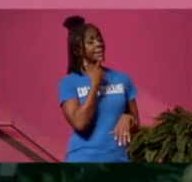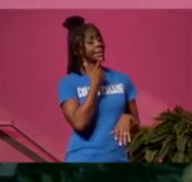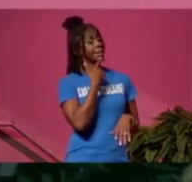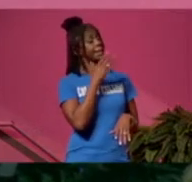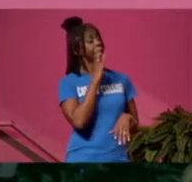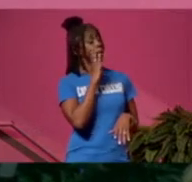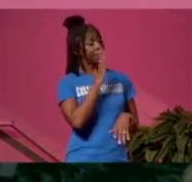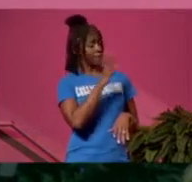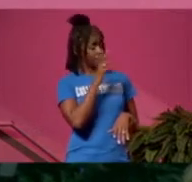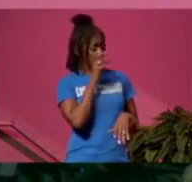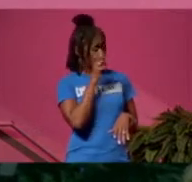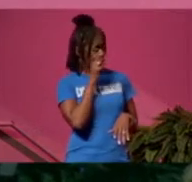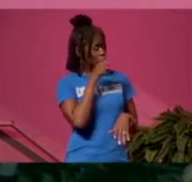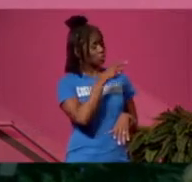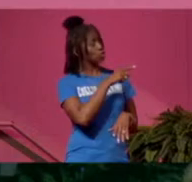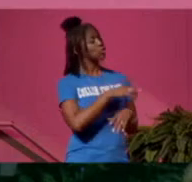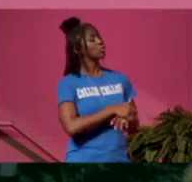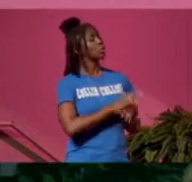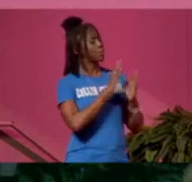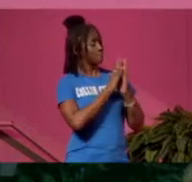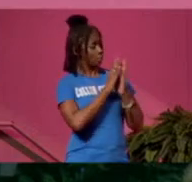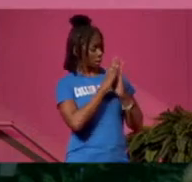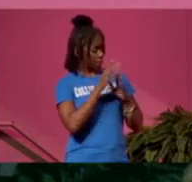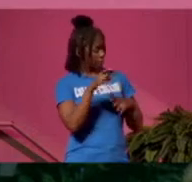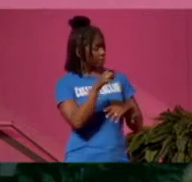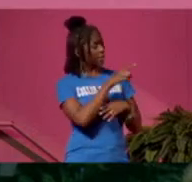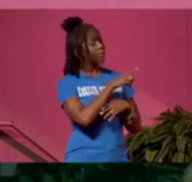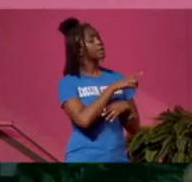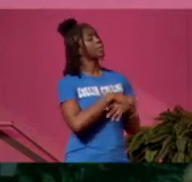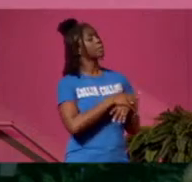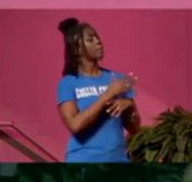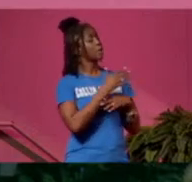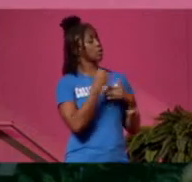speak life over them. They need to know